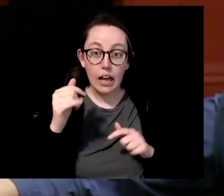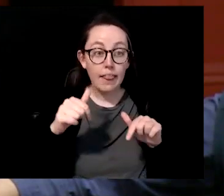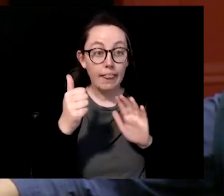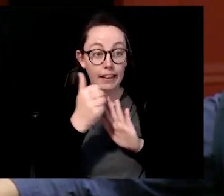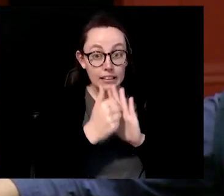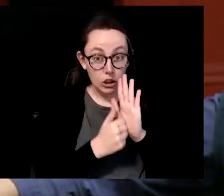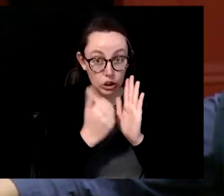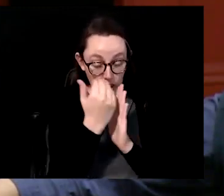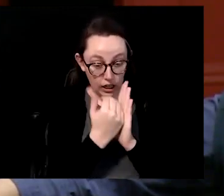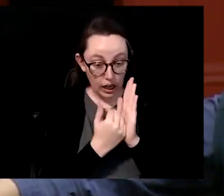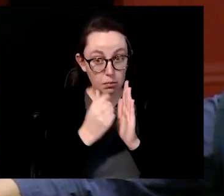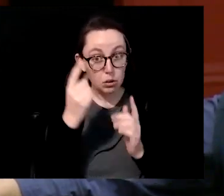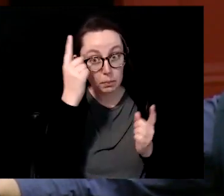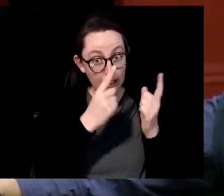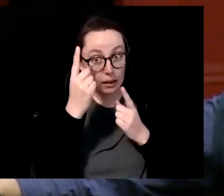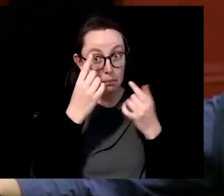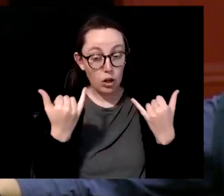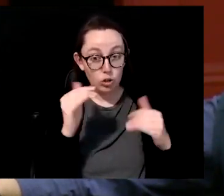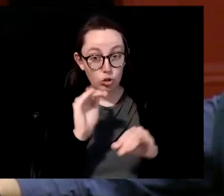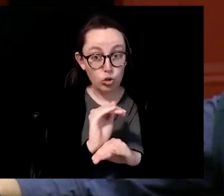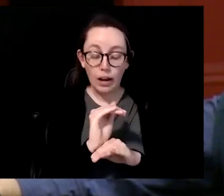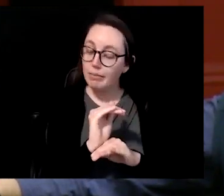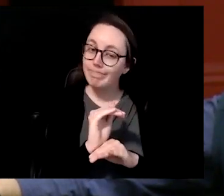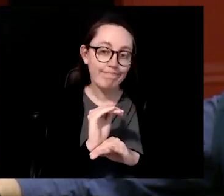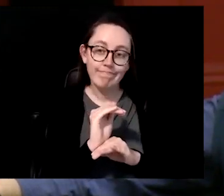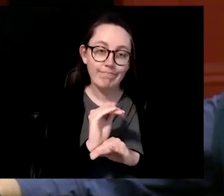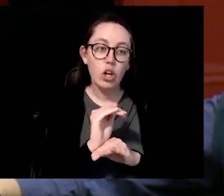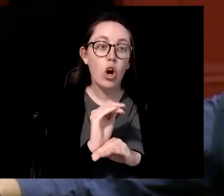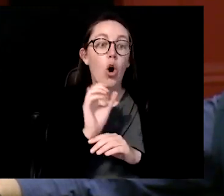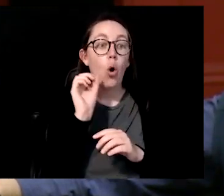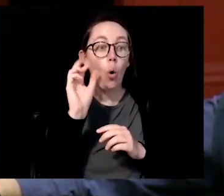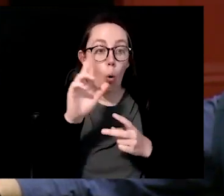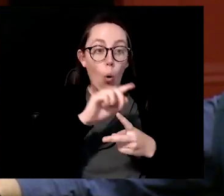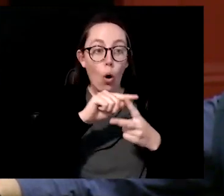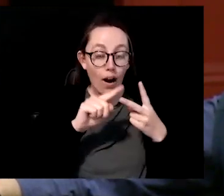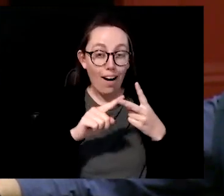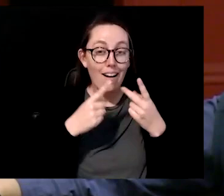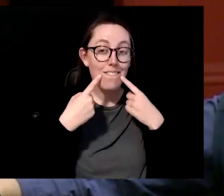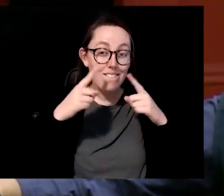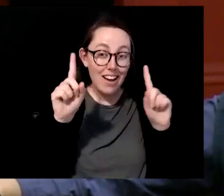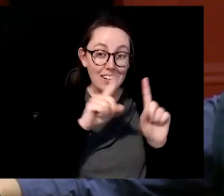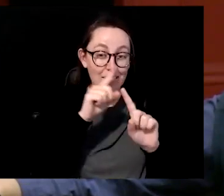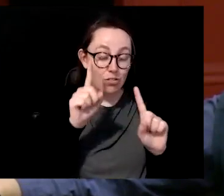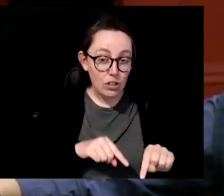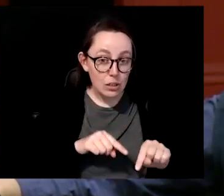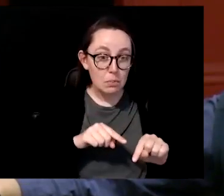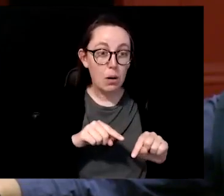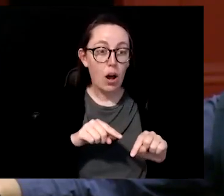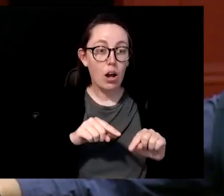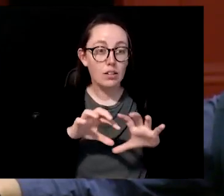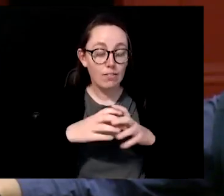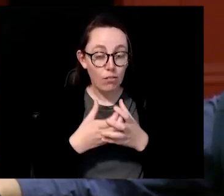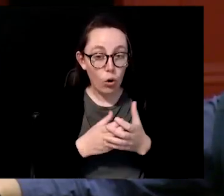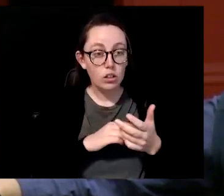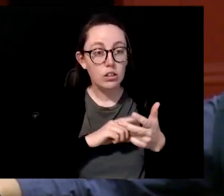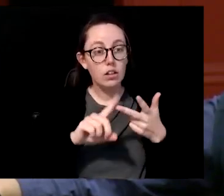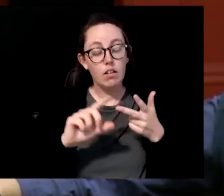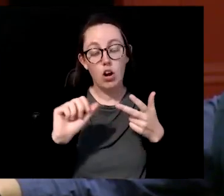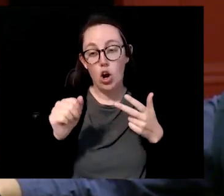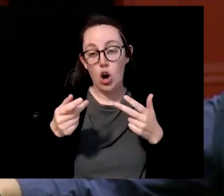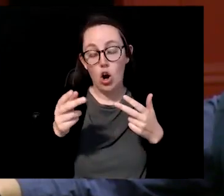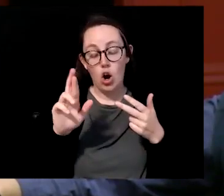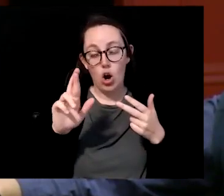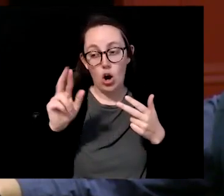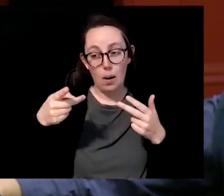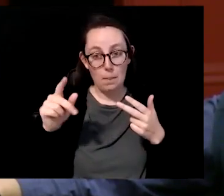this evening nor do I think you should be considering the effective response force and the arpa and the reason I say this is